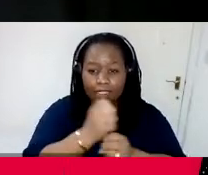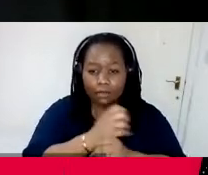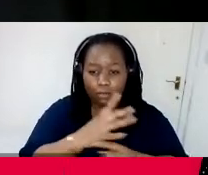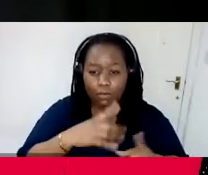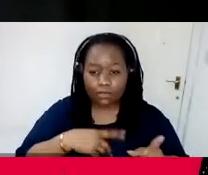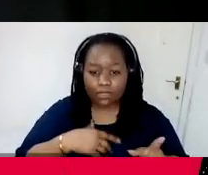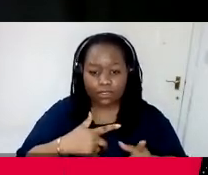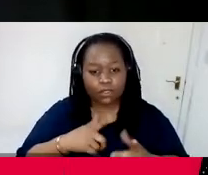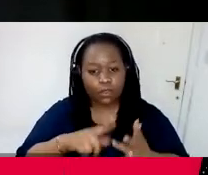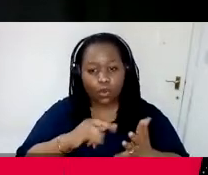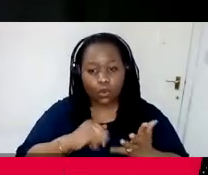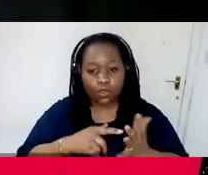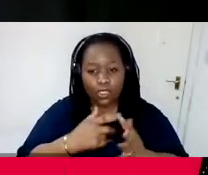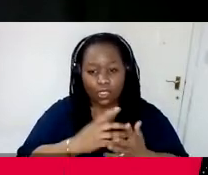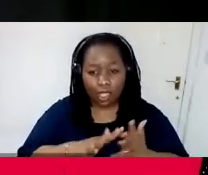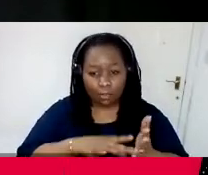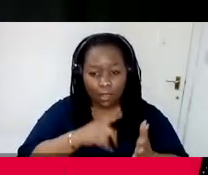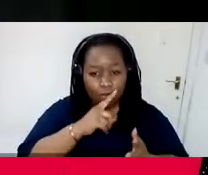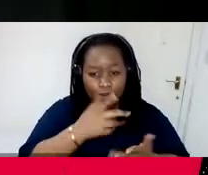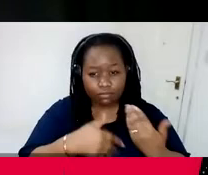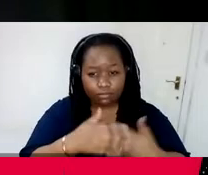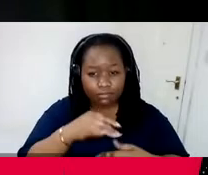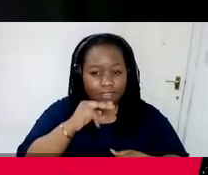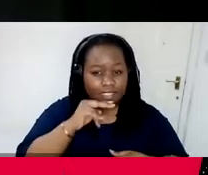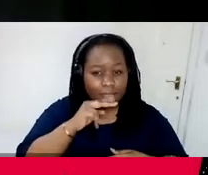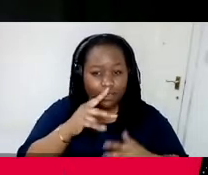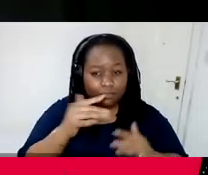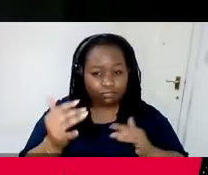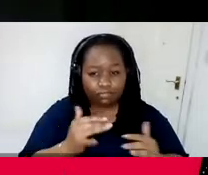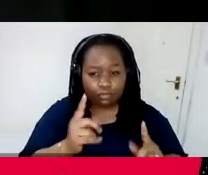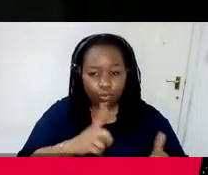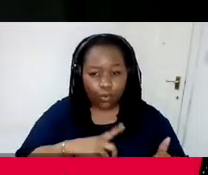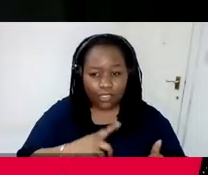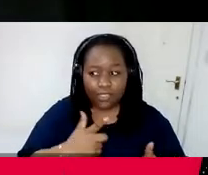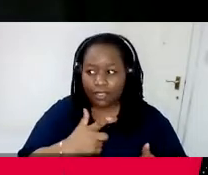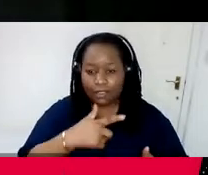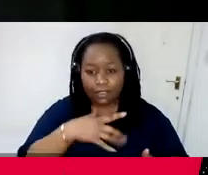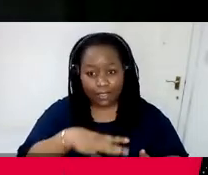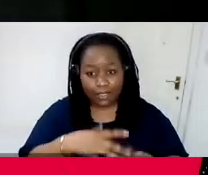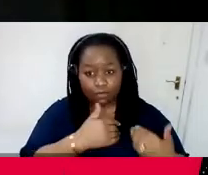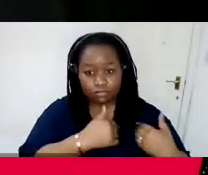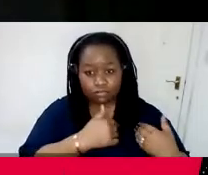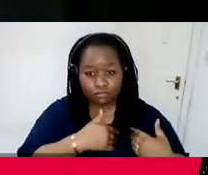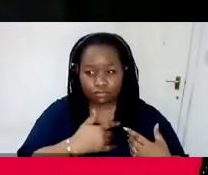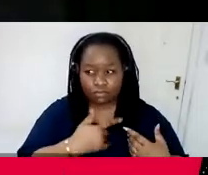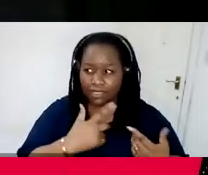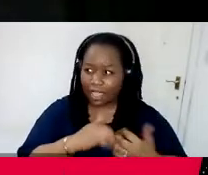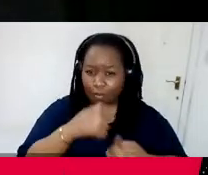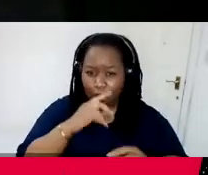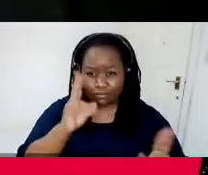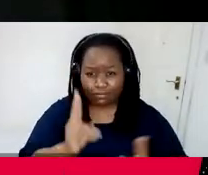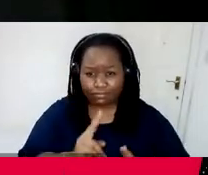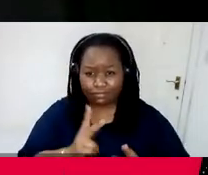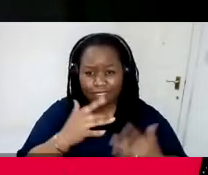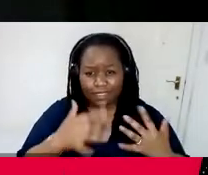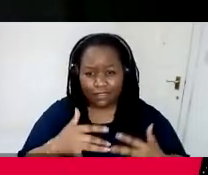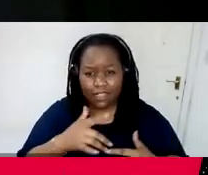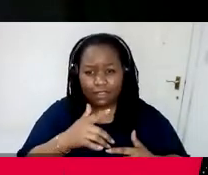impact of the conflict in Yemen and the need for accountability and what needs to happen to reduce the suffering of Yemen's people.